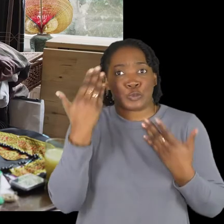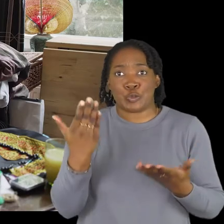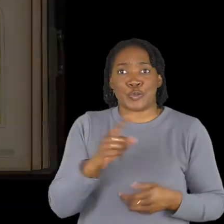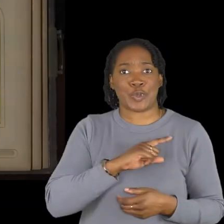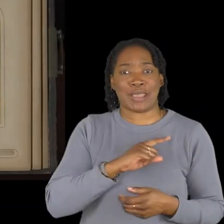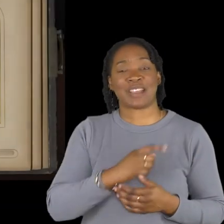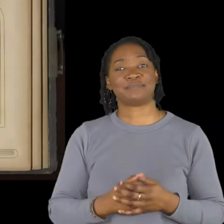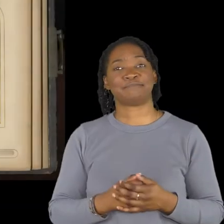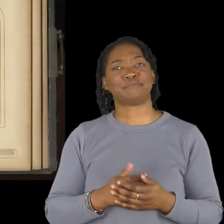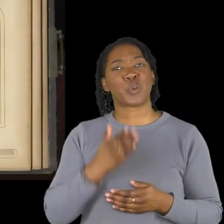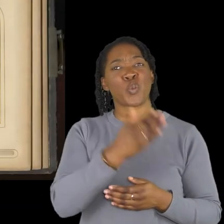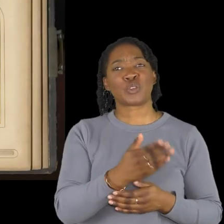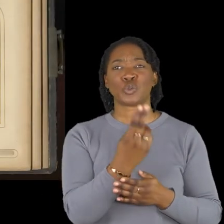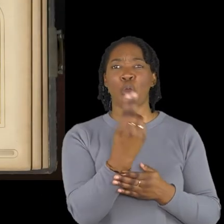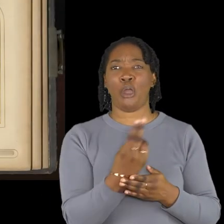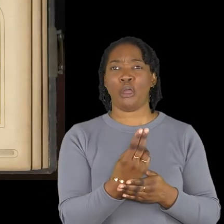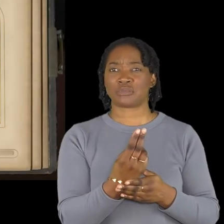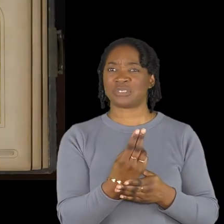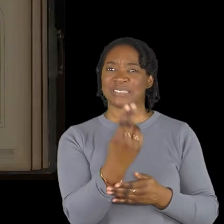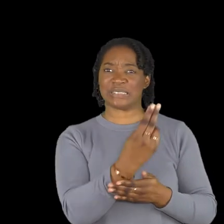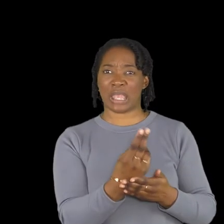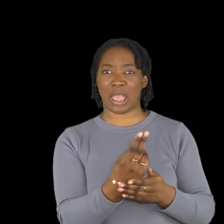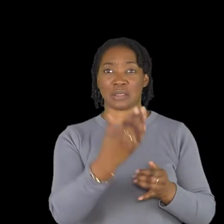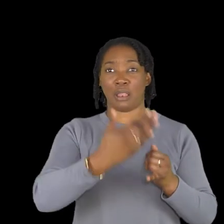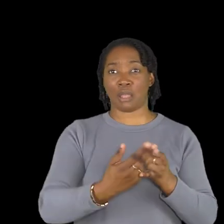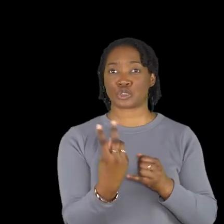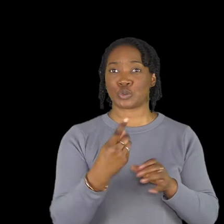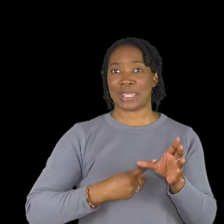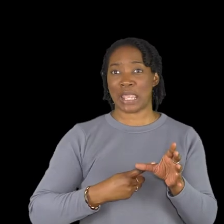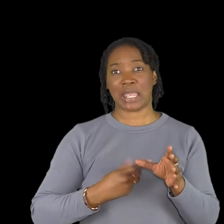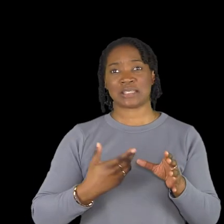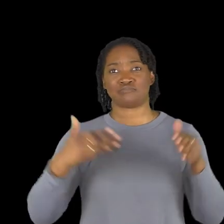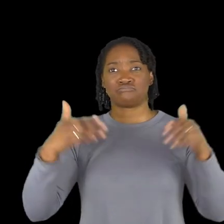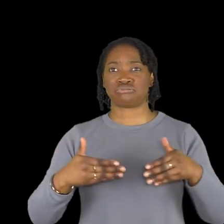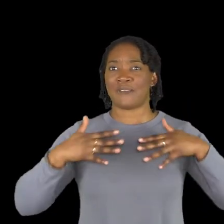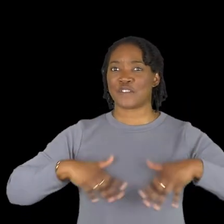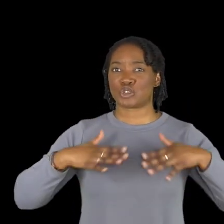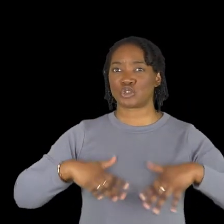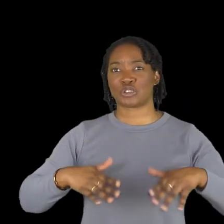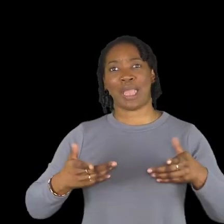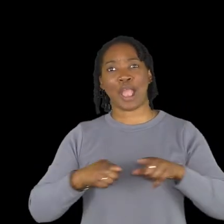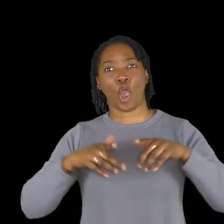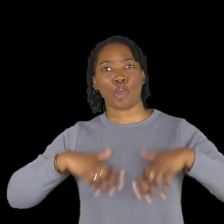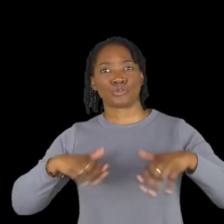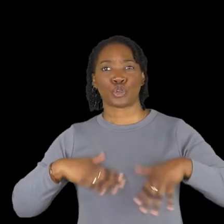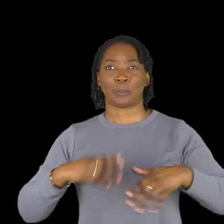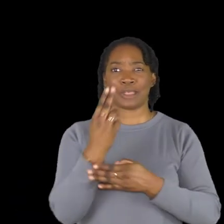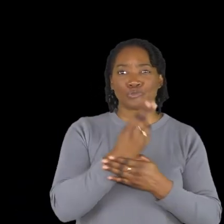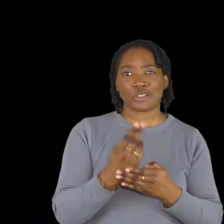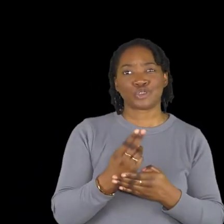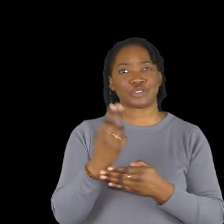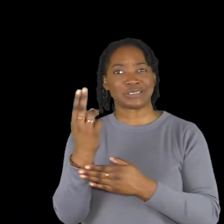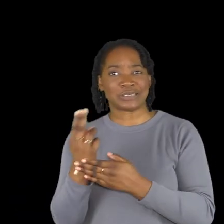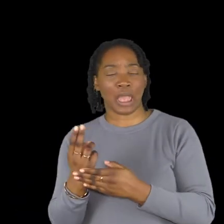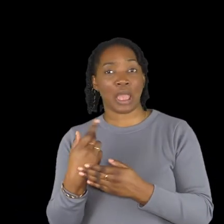why. I went to art and design. My last 2 years, I specialized in fashion illustration and costume design. But